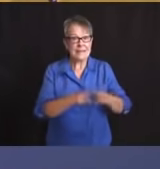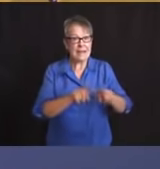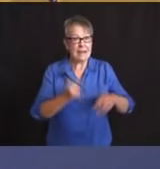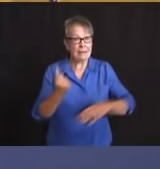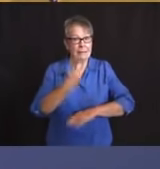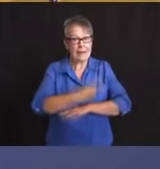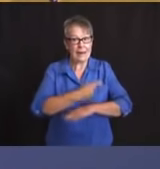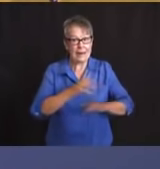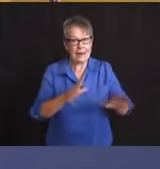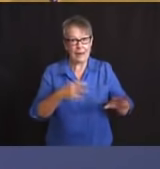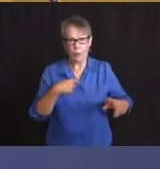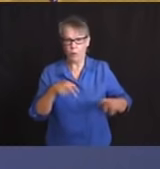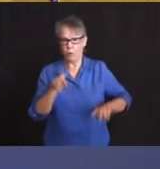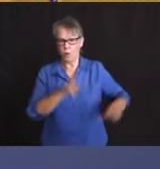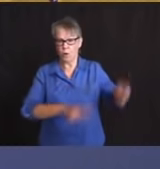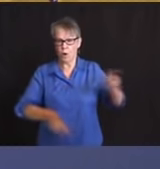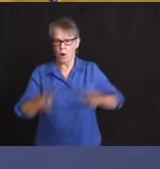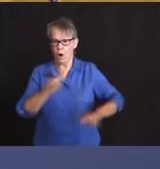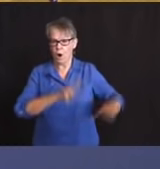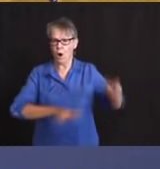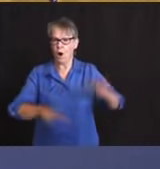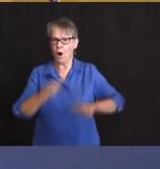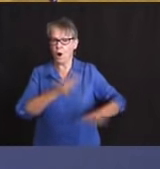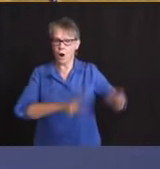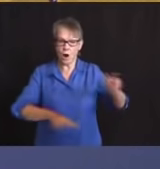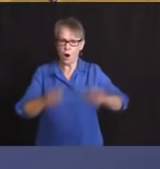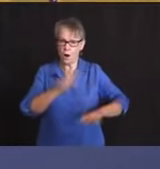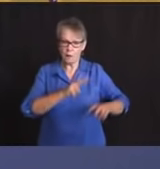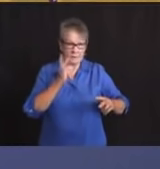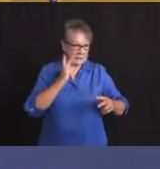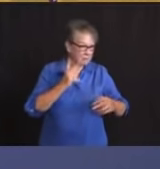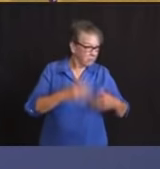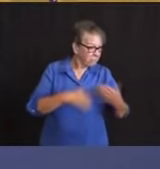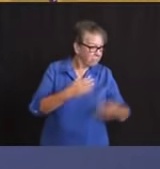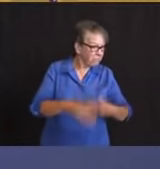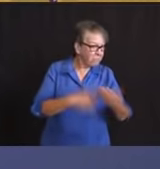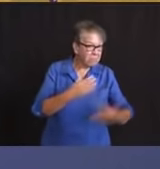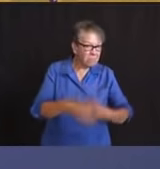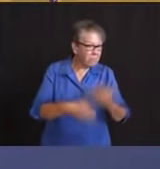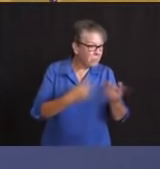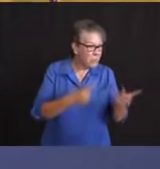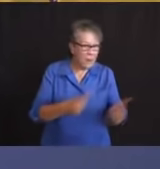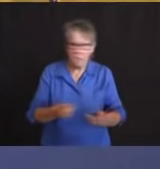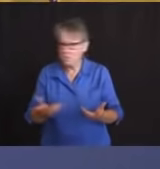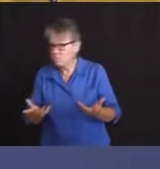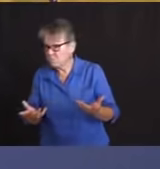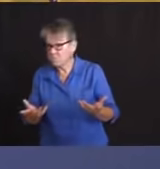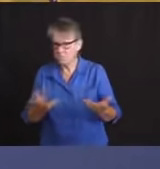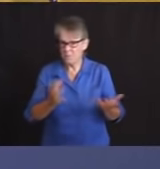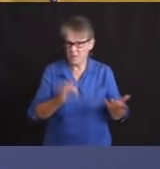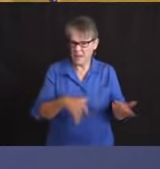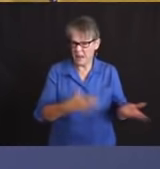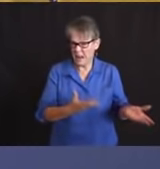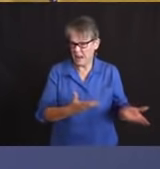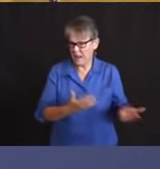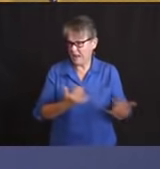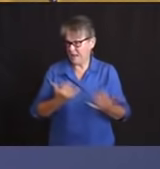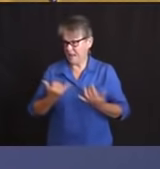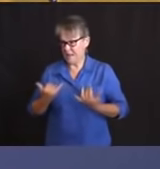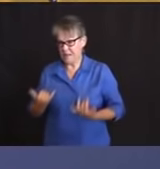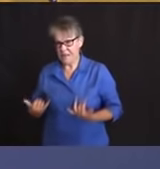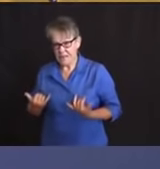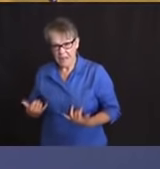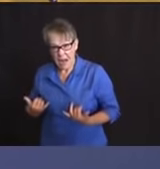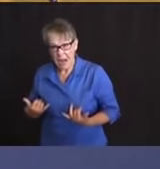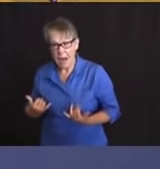steps. Our numbers, so you've got a couple of realities here. You've got gyms, which as of yesterday, I'm happy to